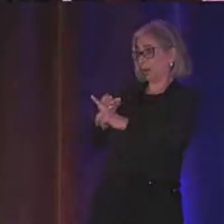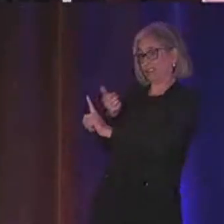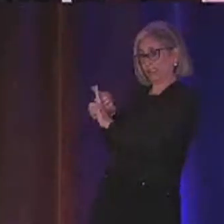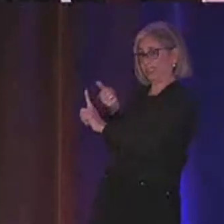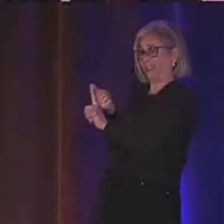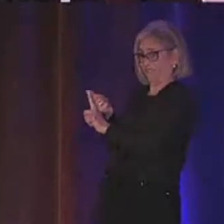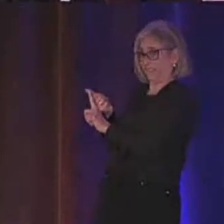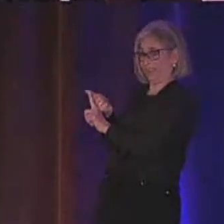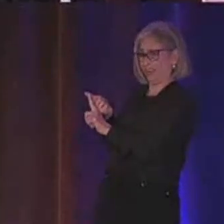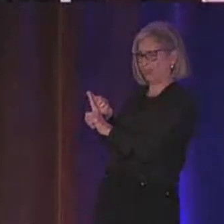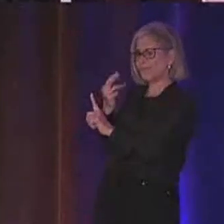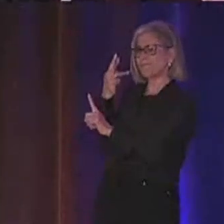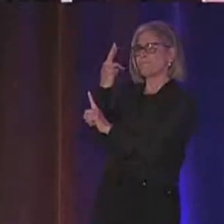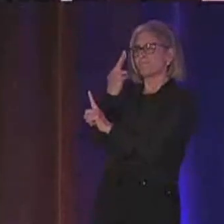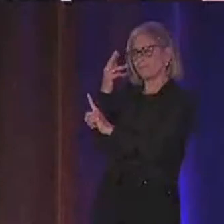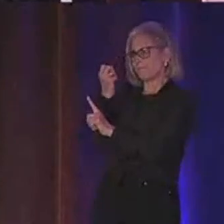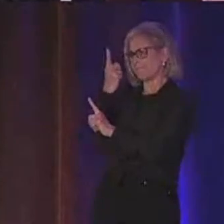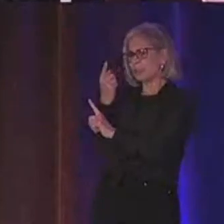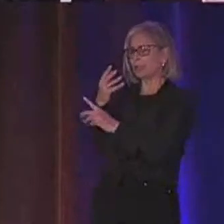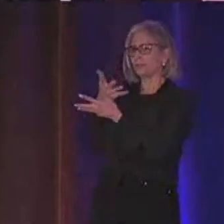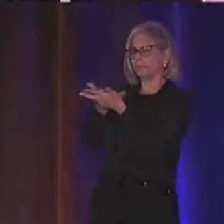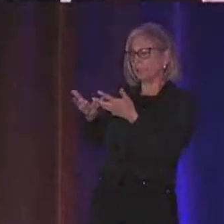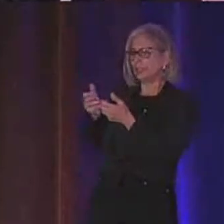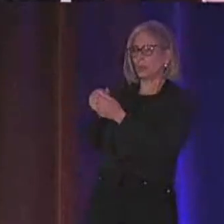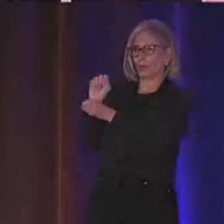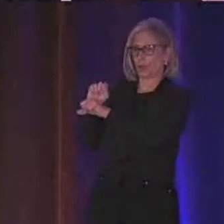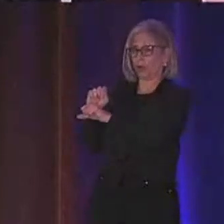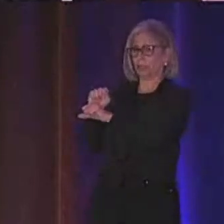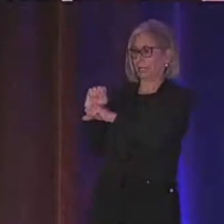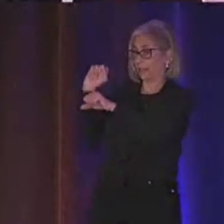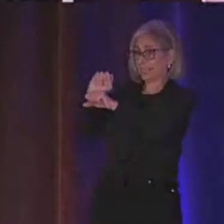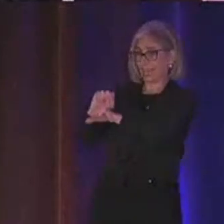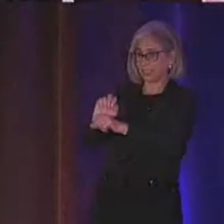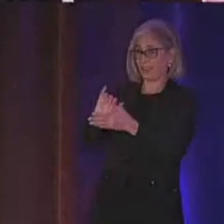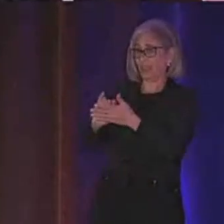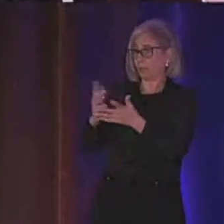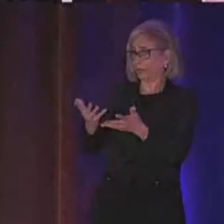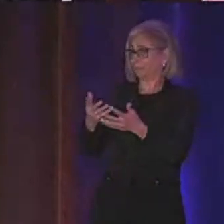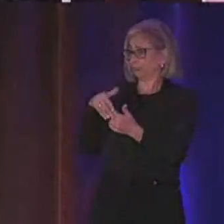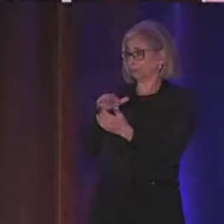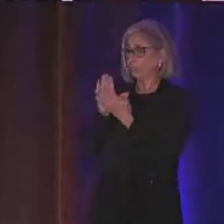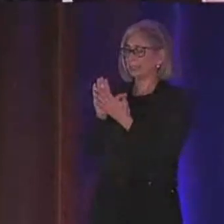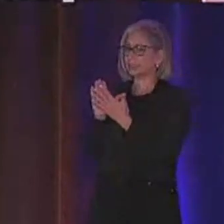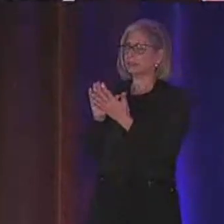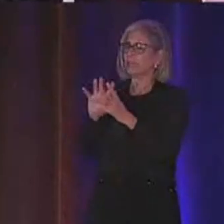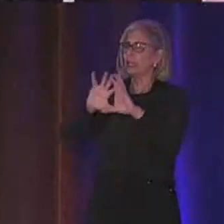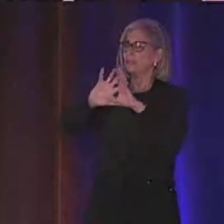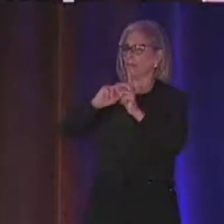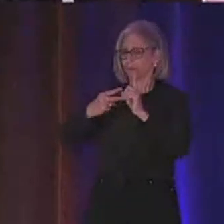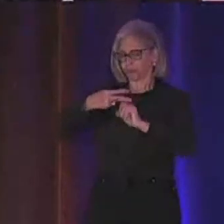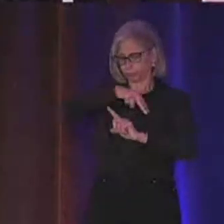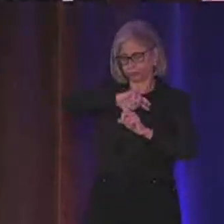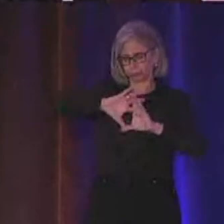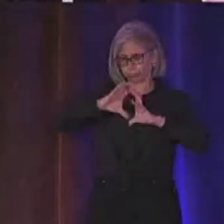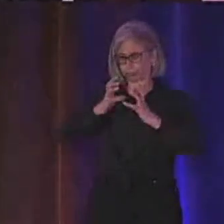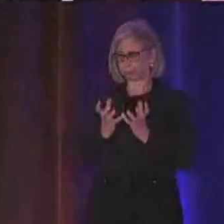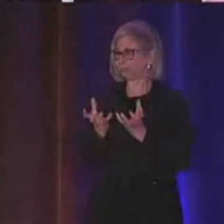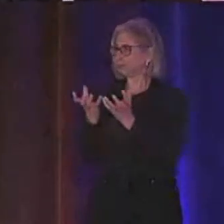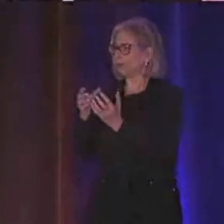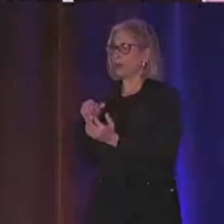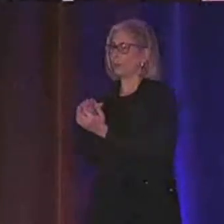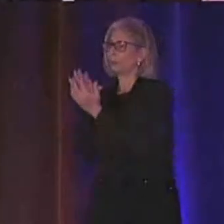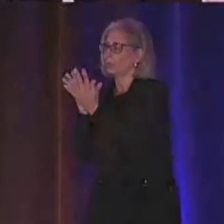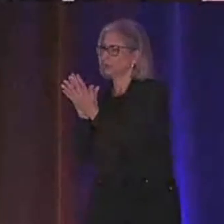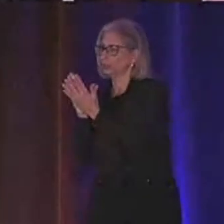and we're finding ourselves engaging with our work and our tasks in a much more holistic approach, right? Starting